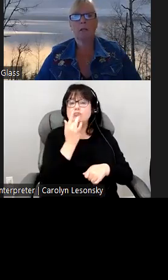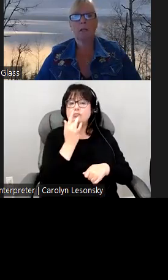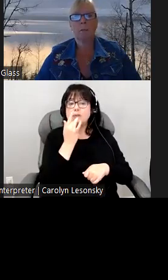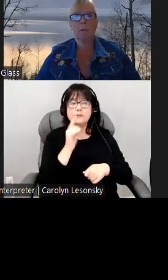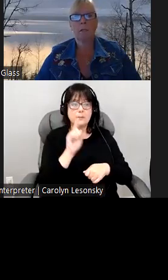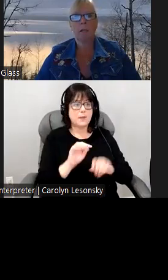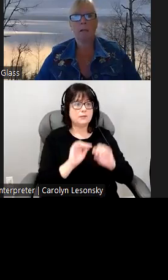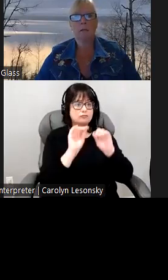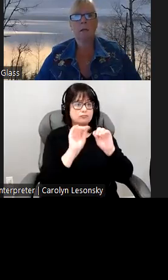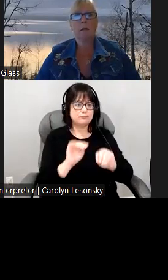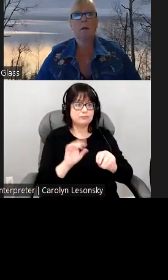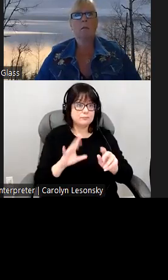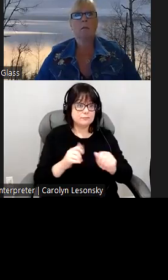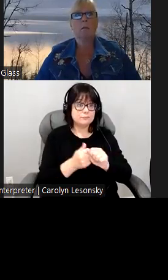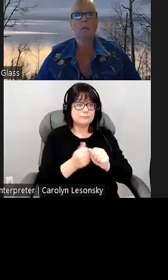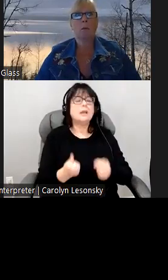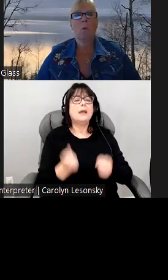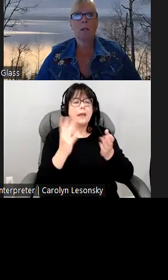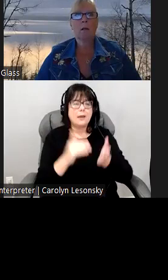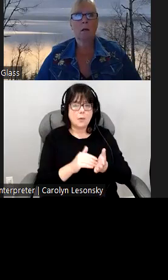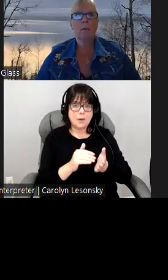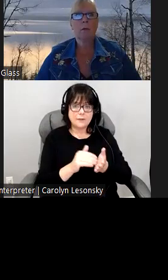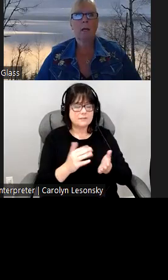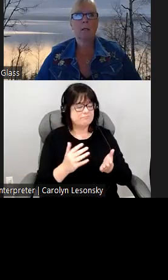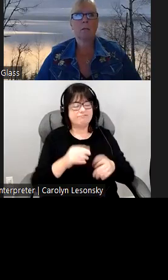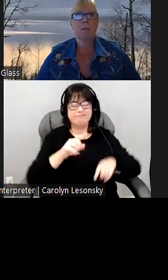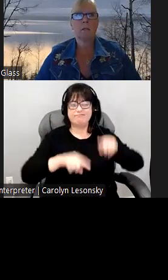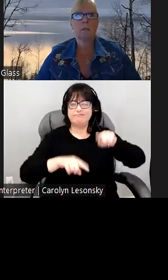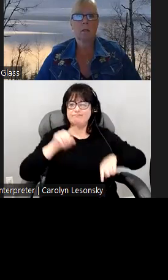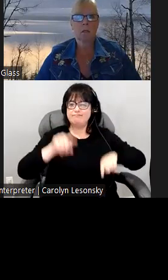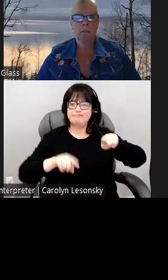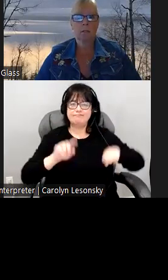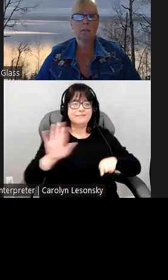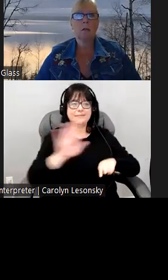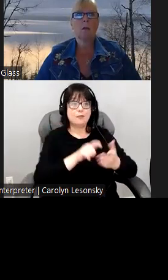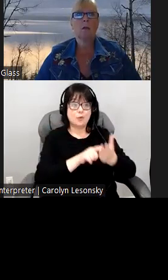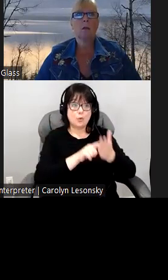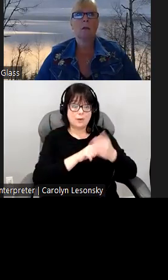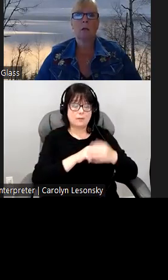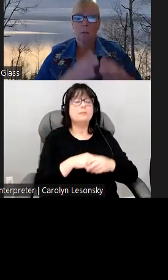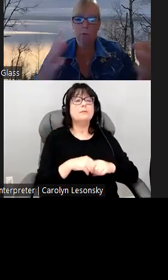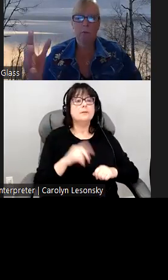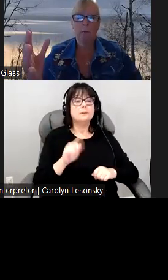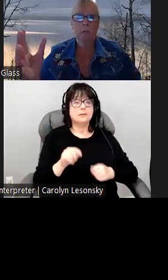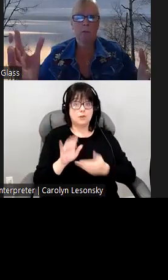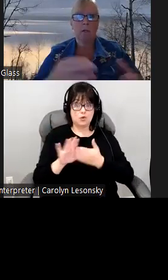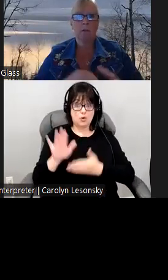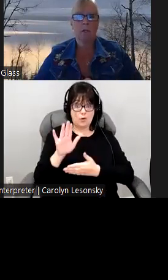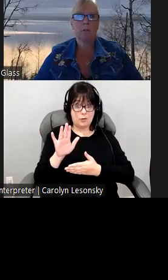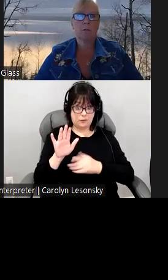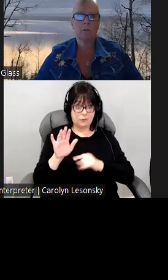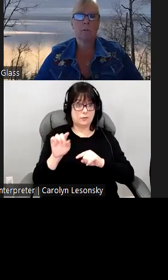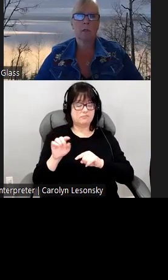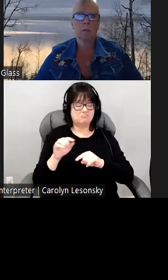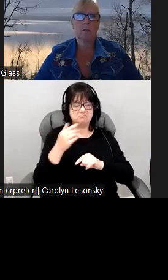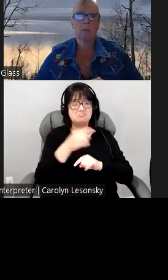required to keep them up to date. One common practice in the colleges, and I won't speak for all of the other sectors